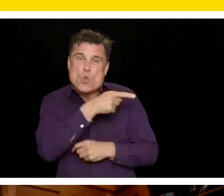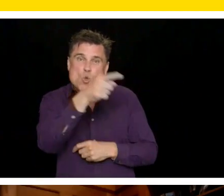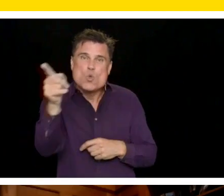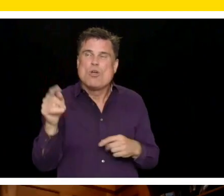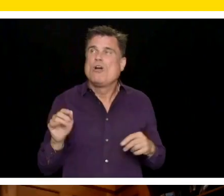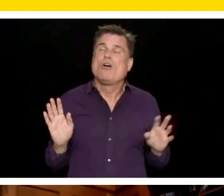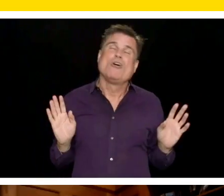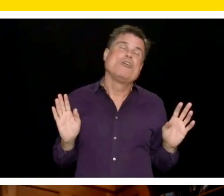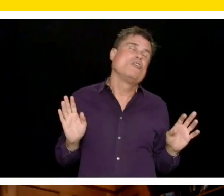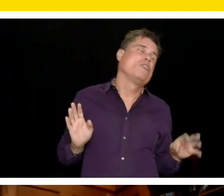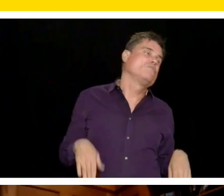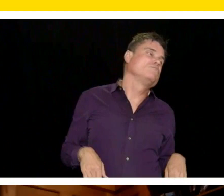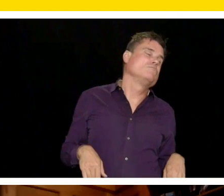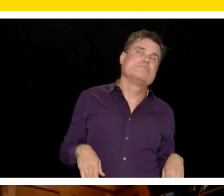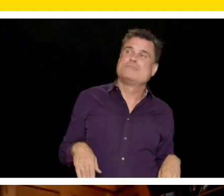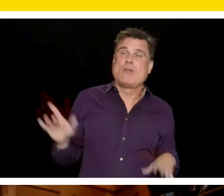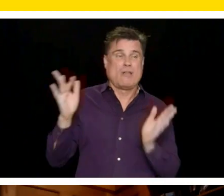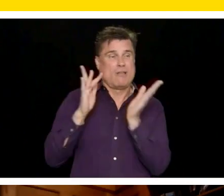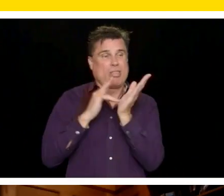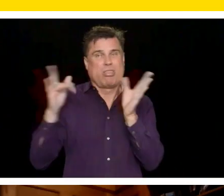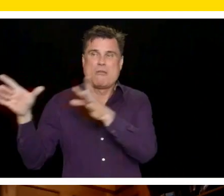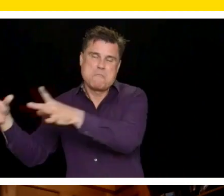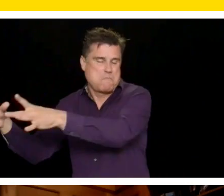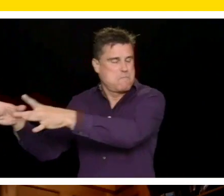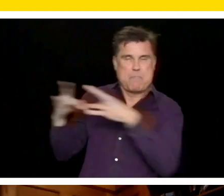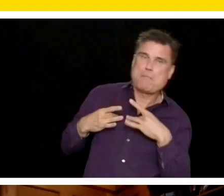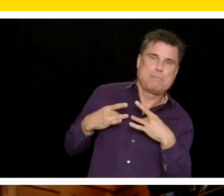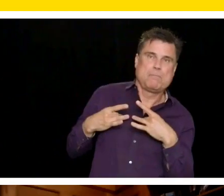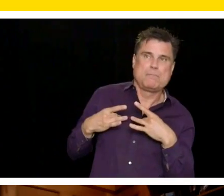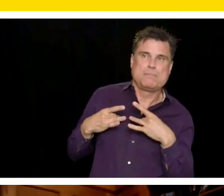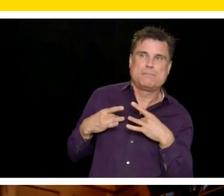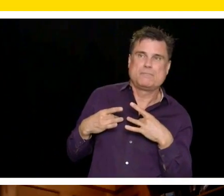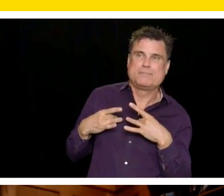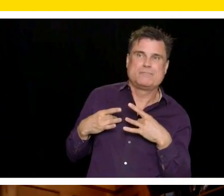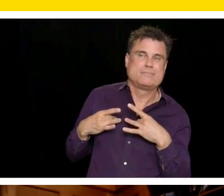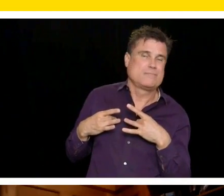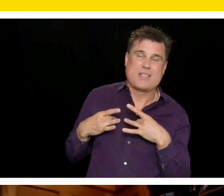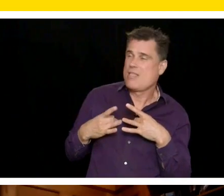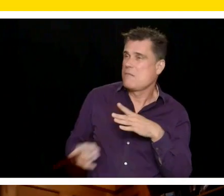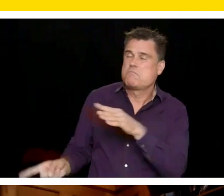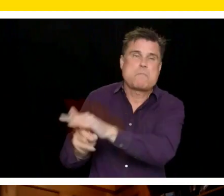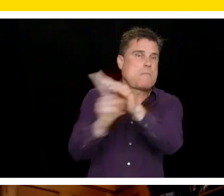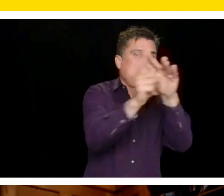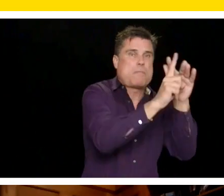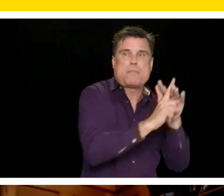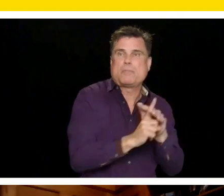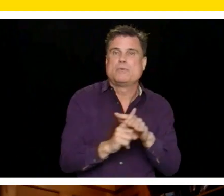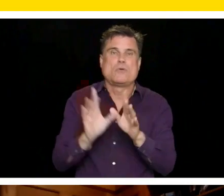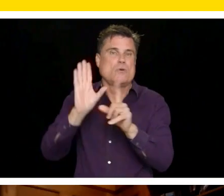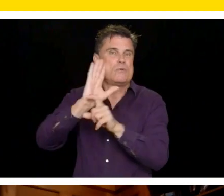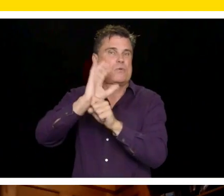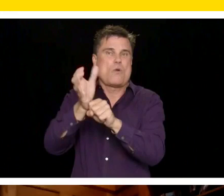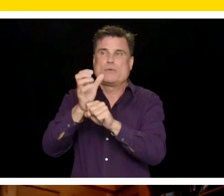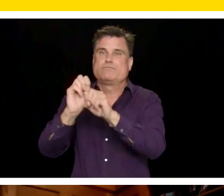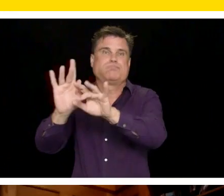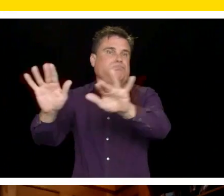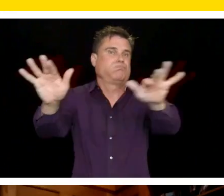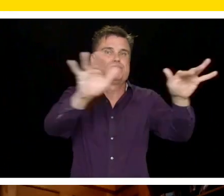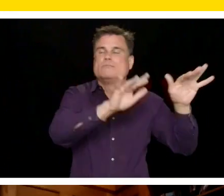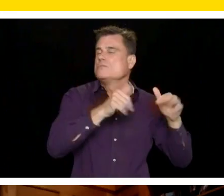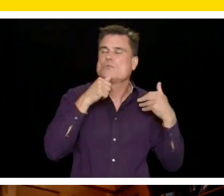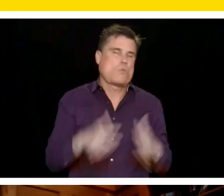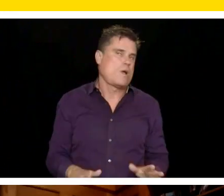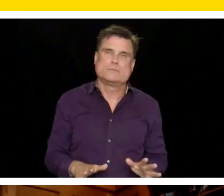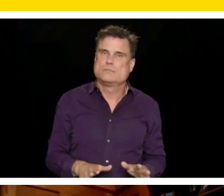we don't want to be complacent because we want to stay healthy. So that's why being vigilant is so incredibly important and